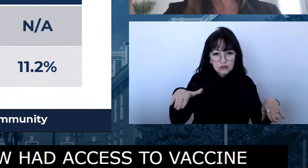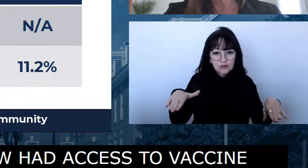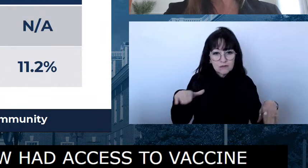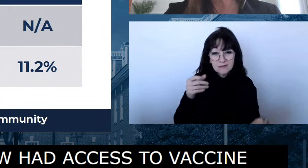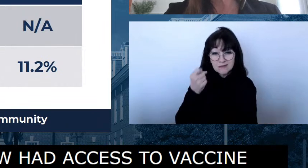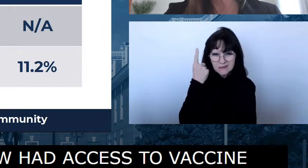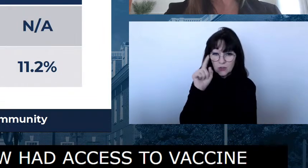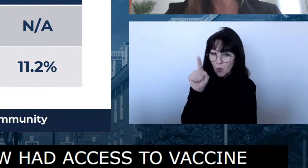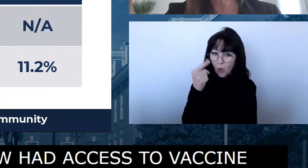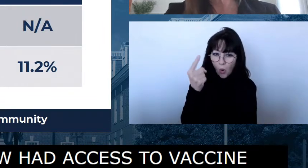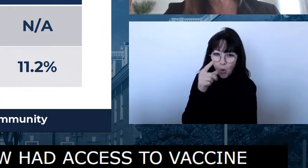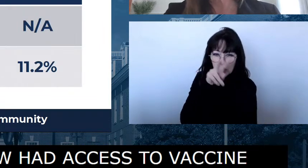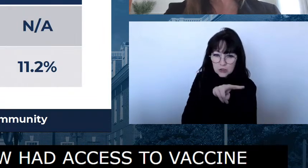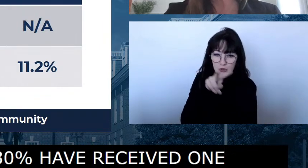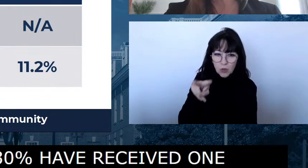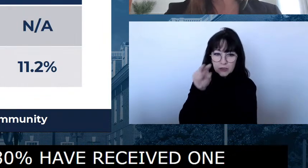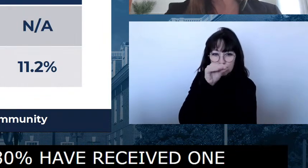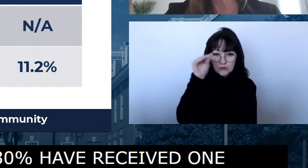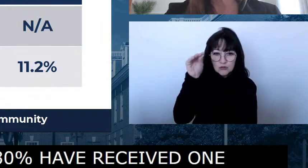22%,